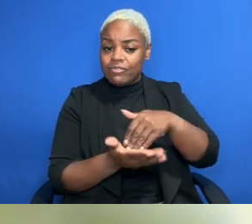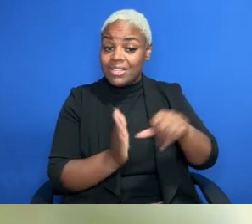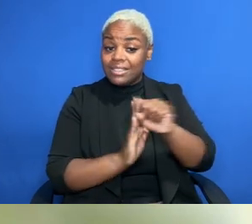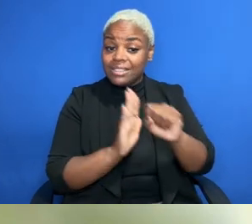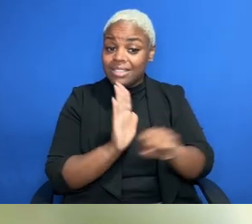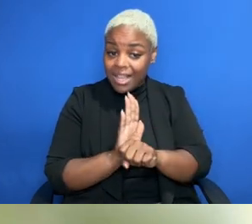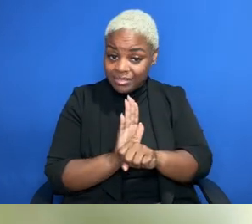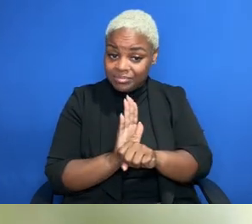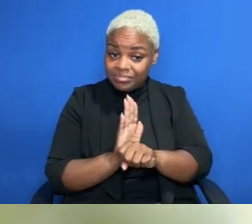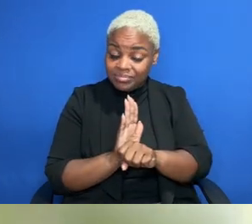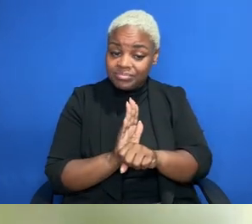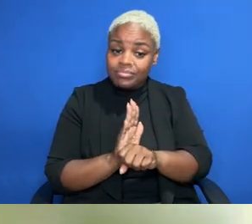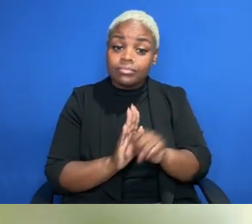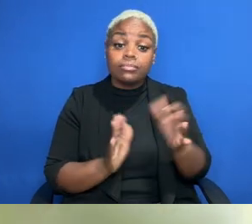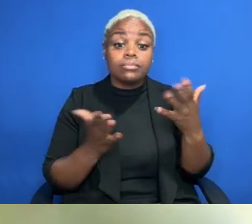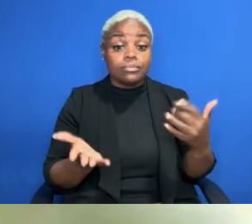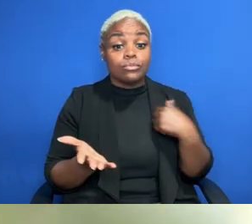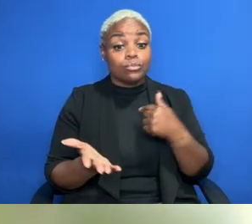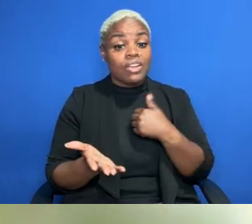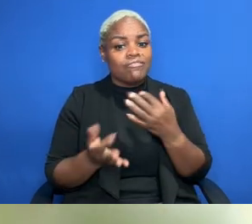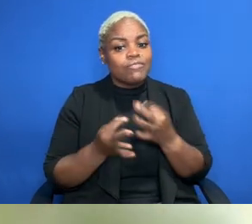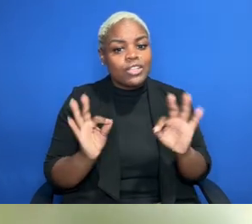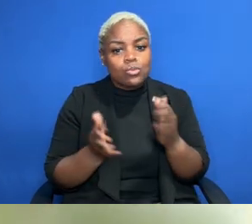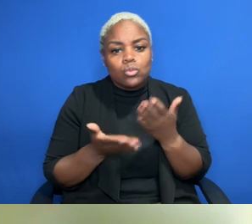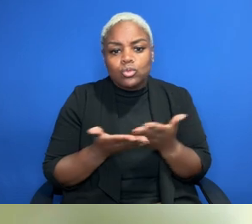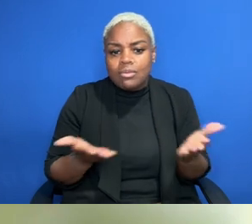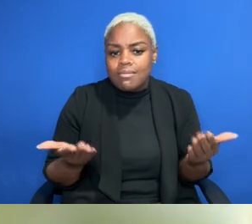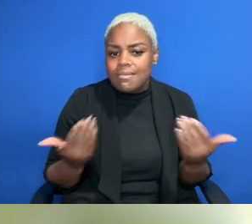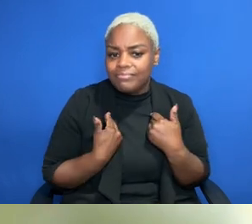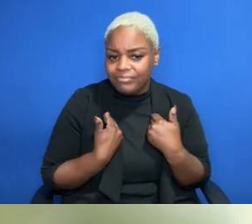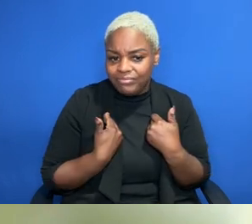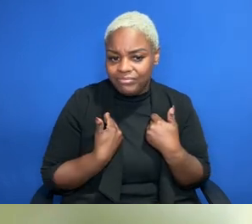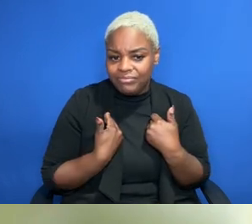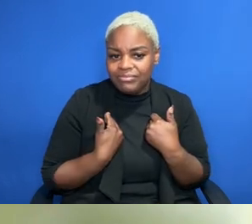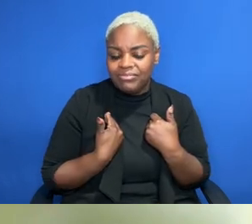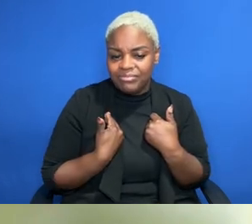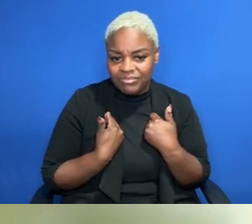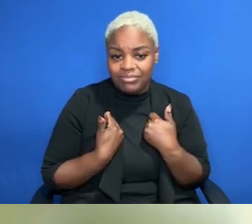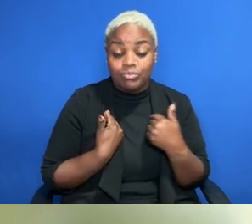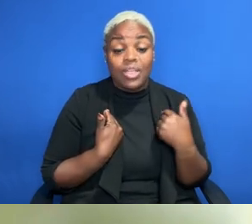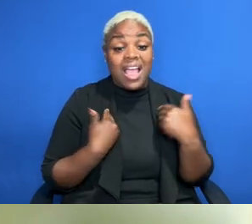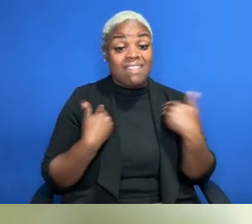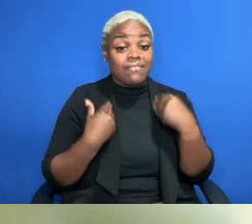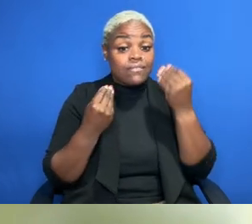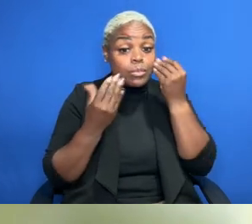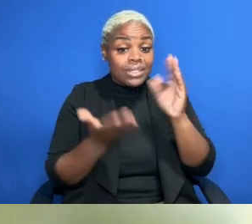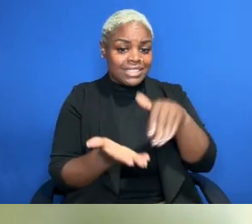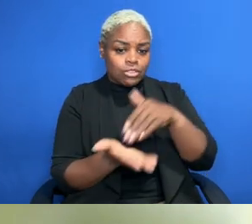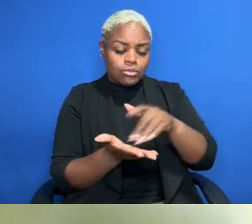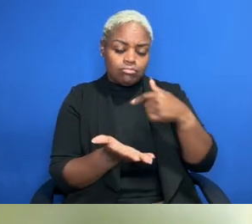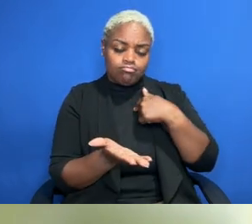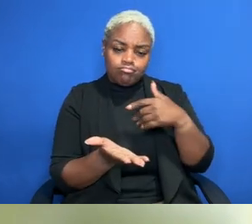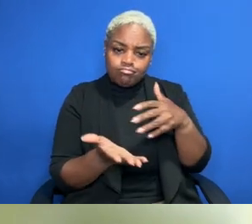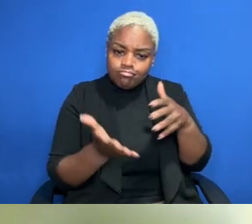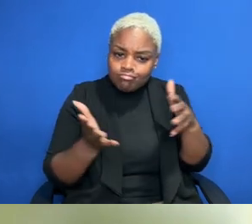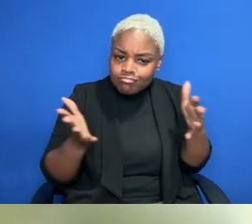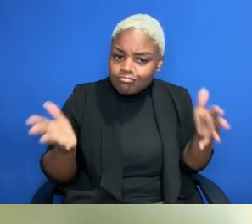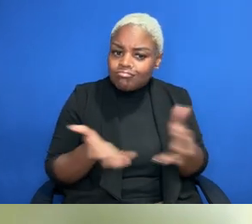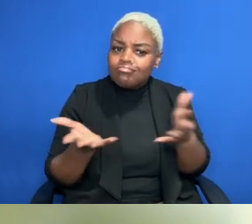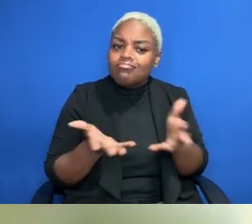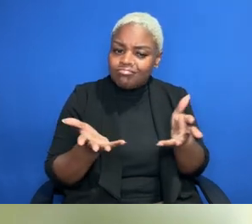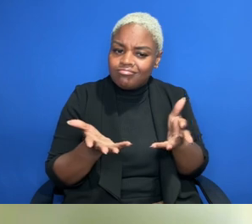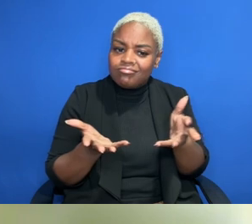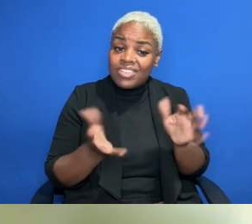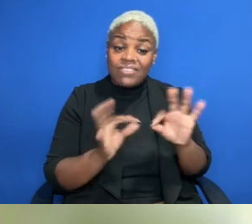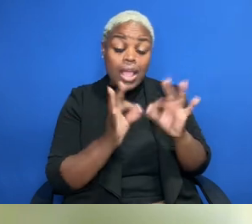Information Center in the state. And so we are that free resource. We have an information